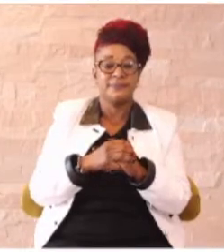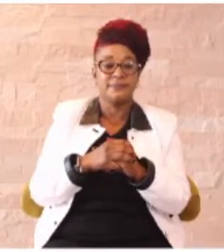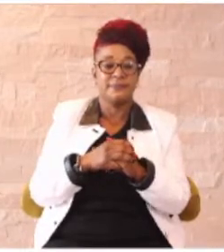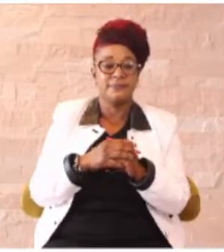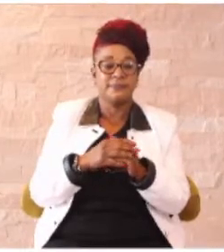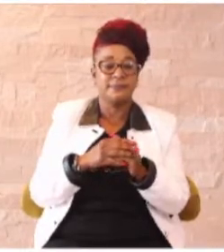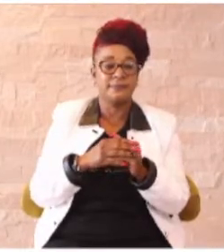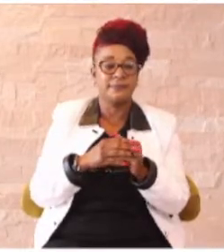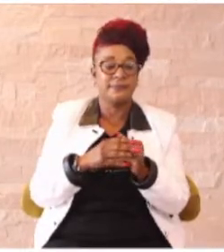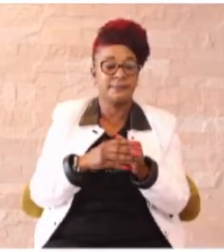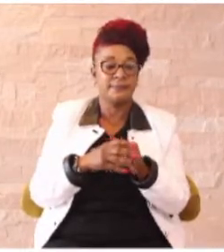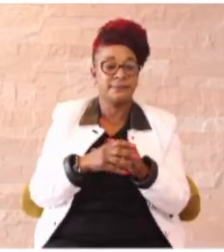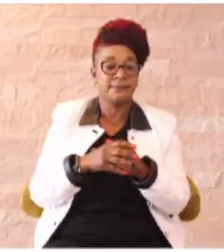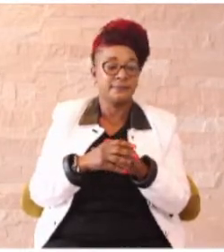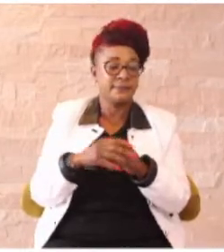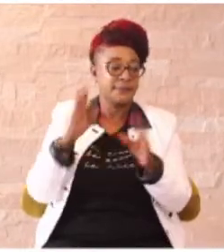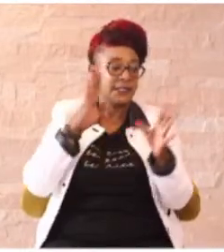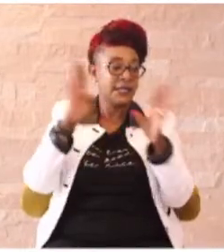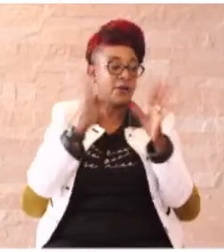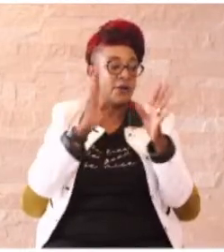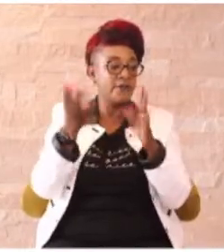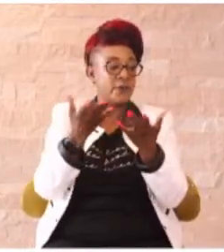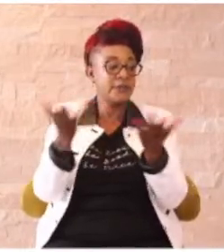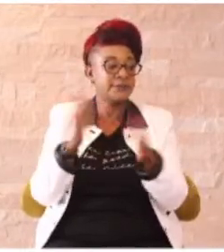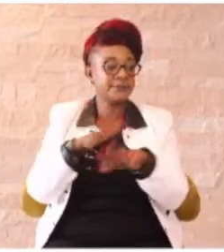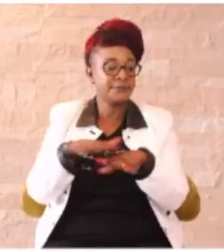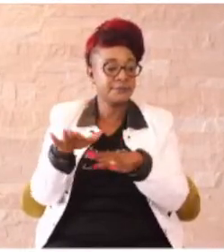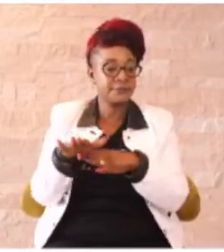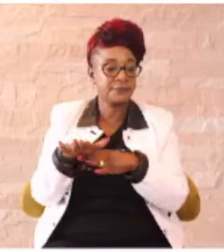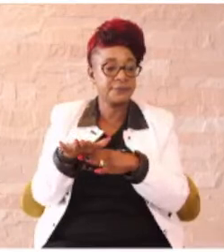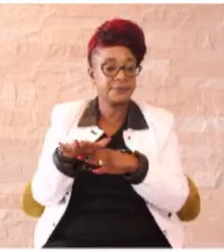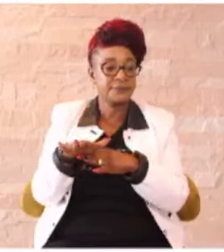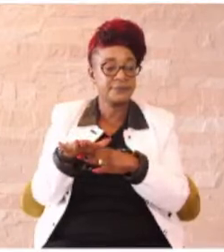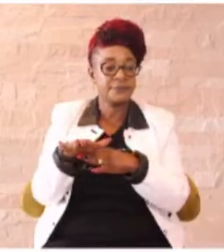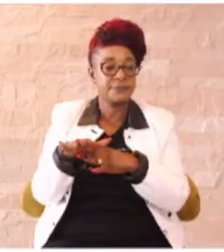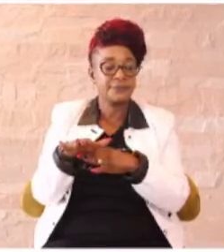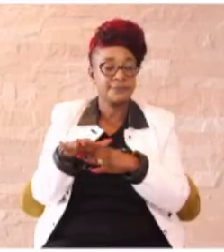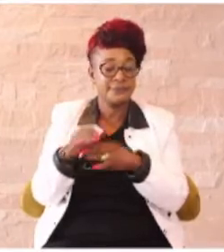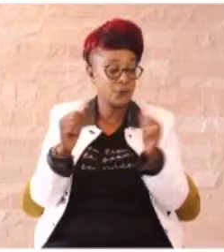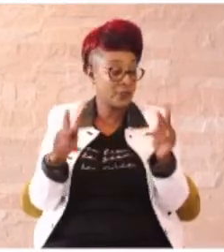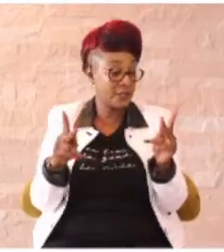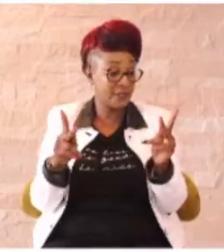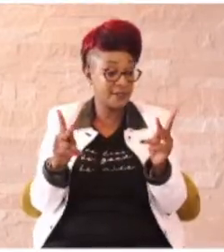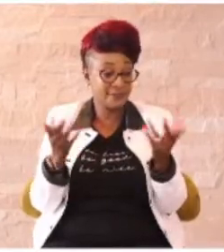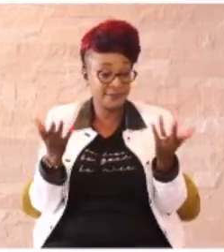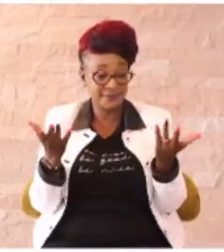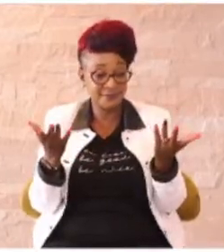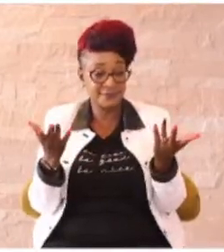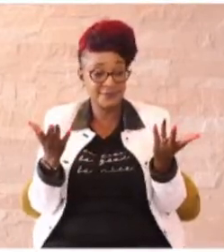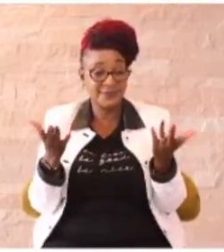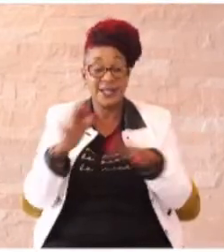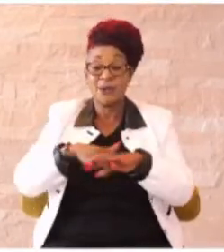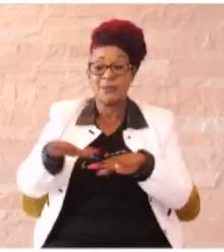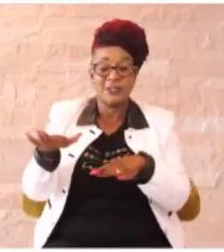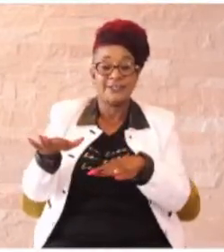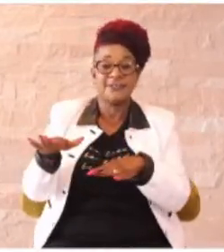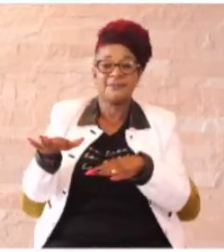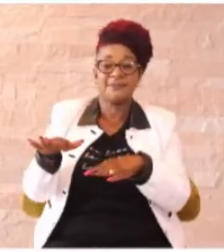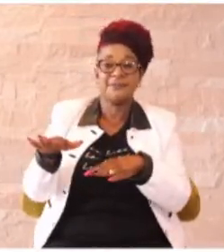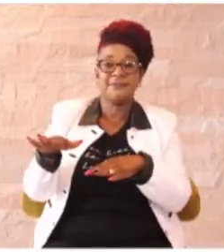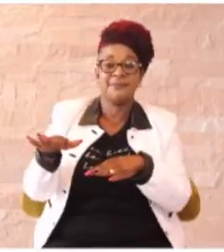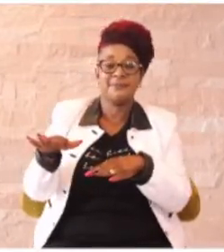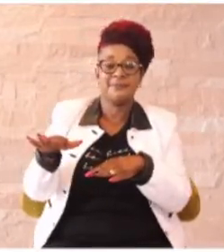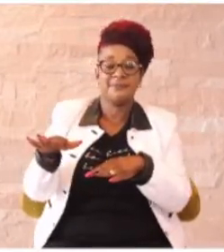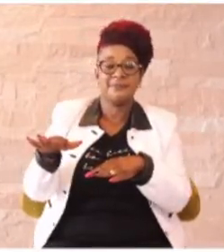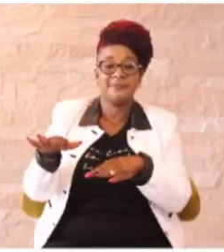Thank you. Hi, everyone. Good morning. I'm not hearing. Good morning. You